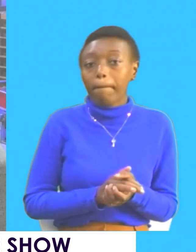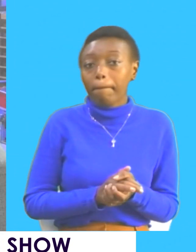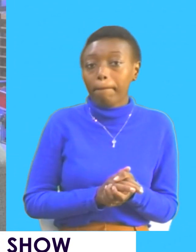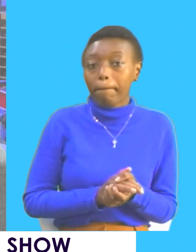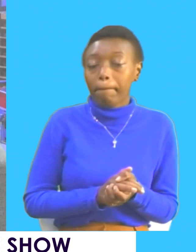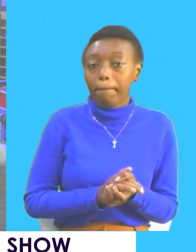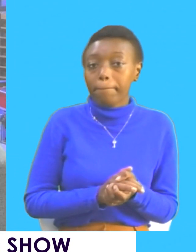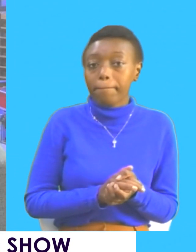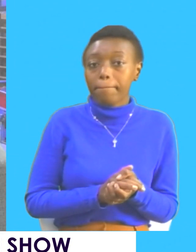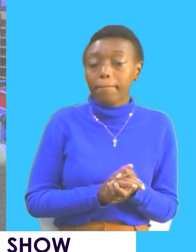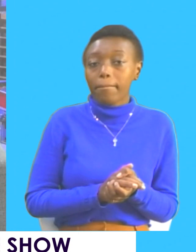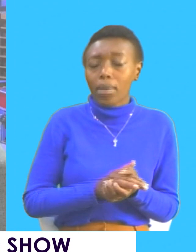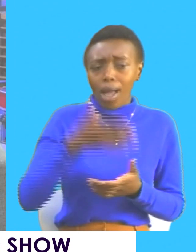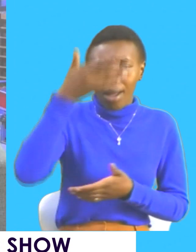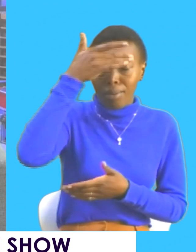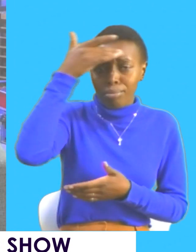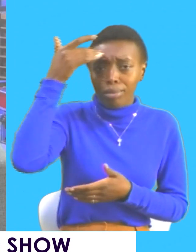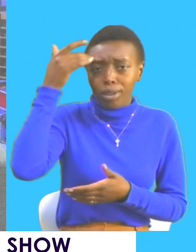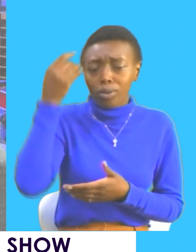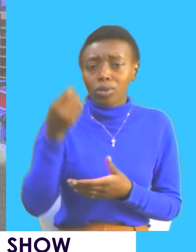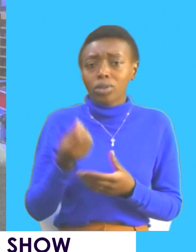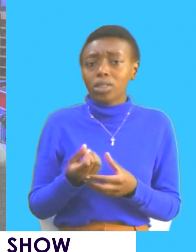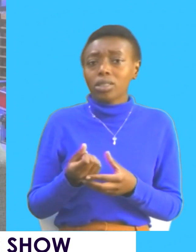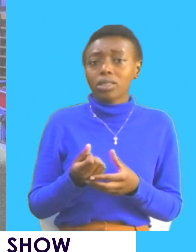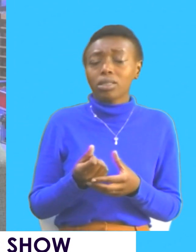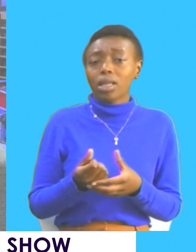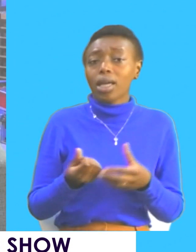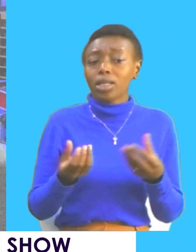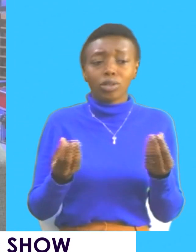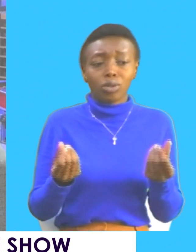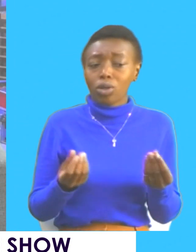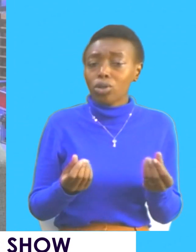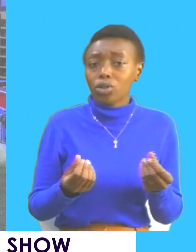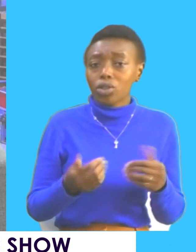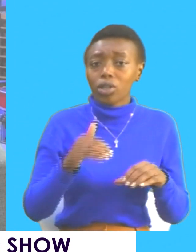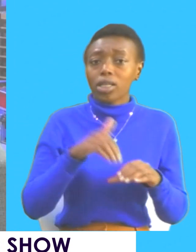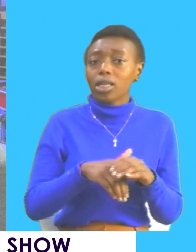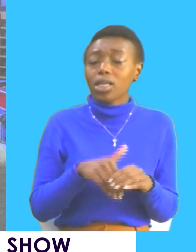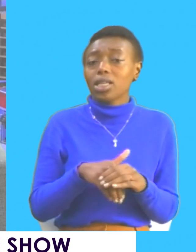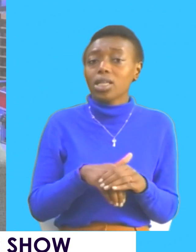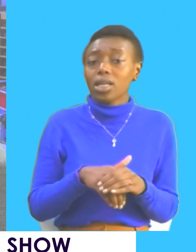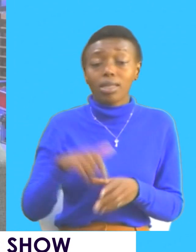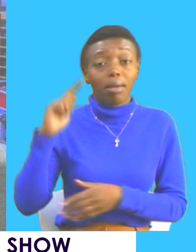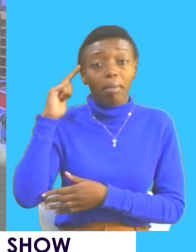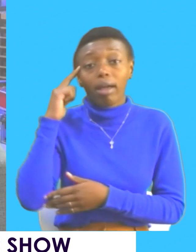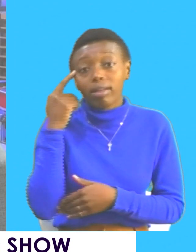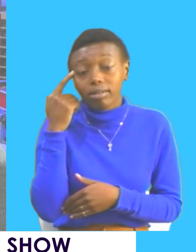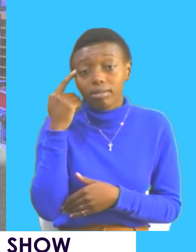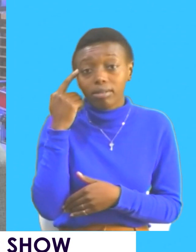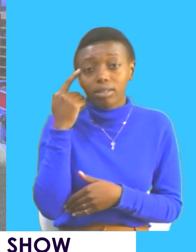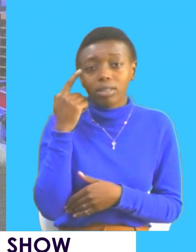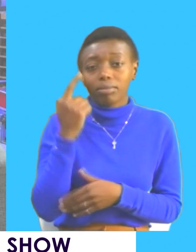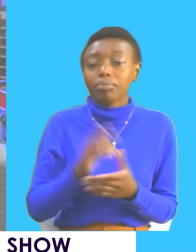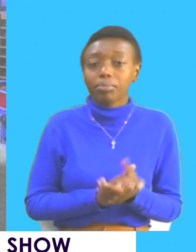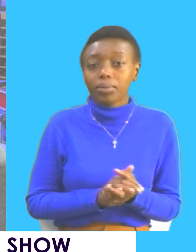Why? It is because the solution is in the diagnosis. Did you know that your brain may be smaller than your